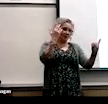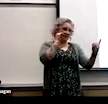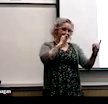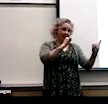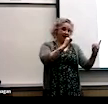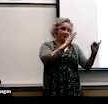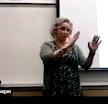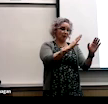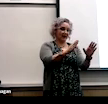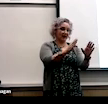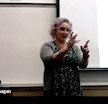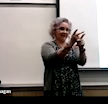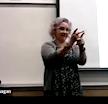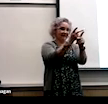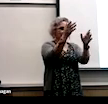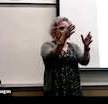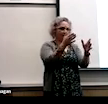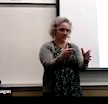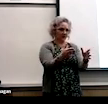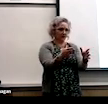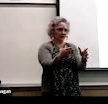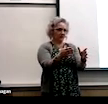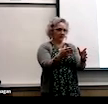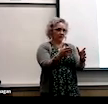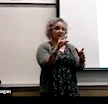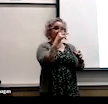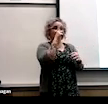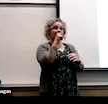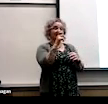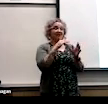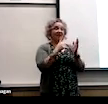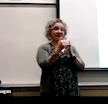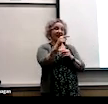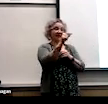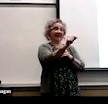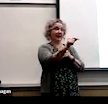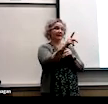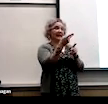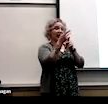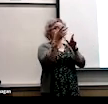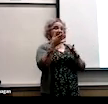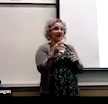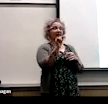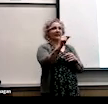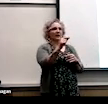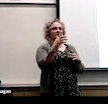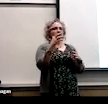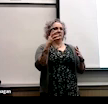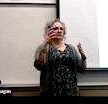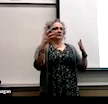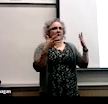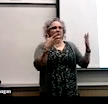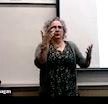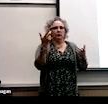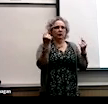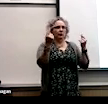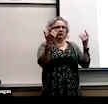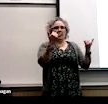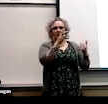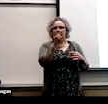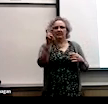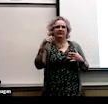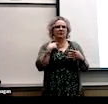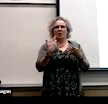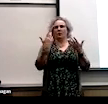the caregiver often has quite a culture shock when they transition over to the adult side. And so if we start to look at some of the caregiver spheres, that might be still